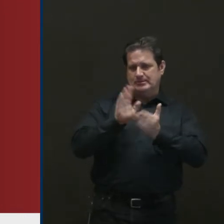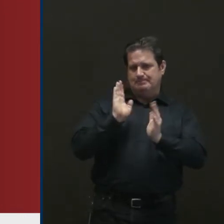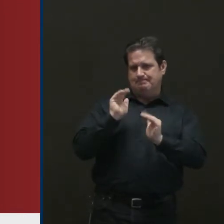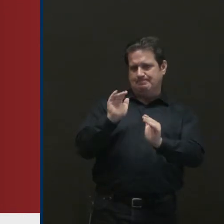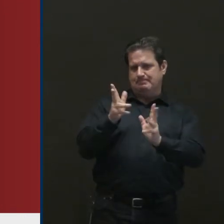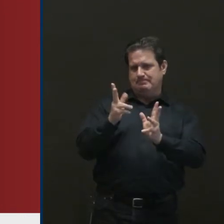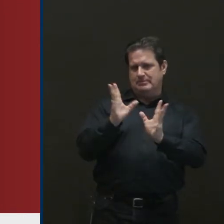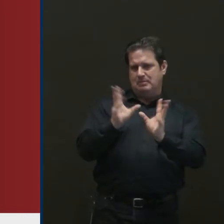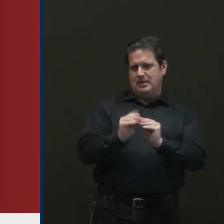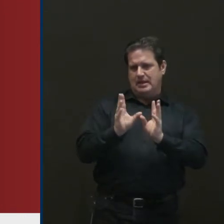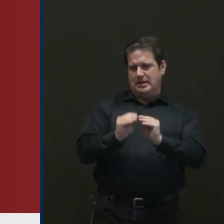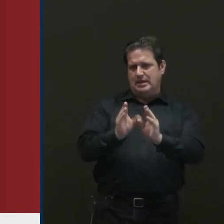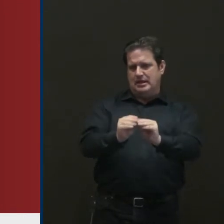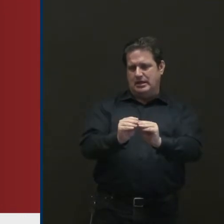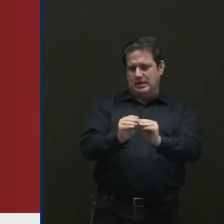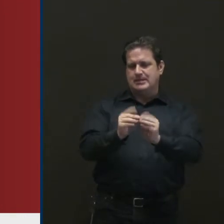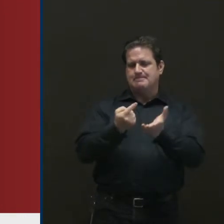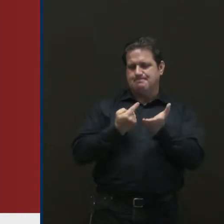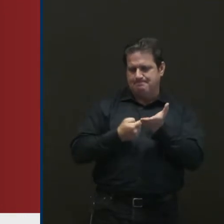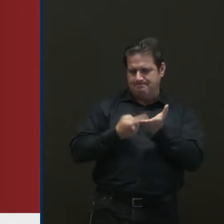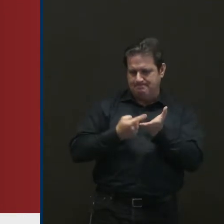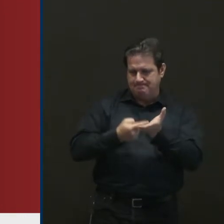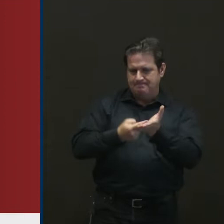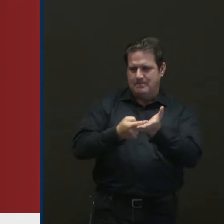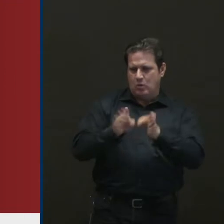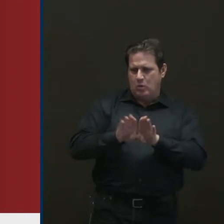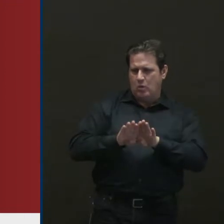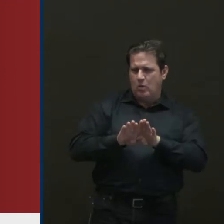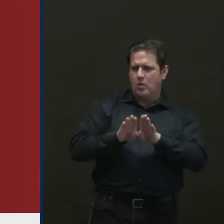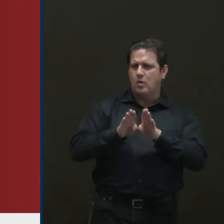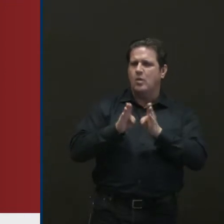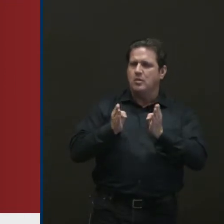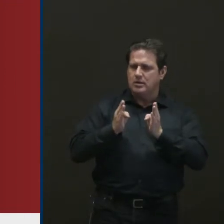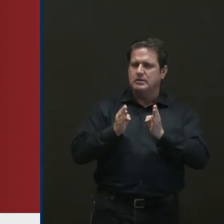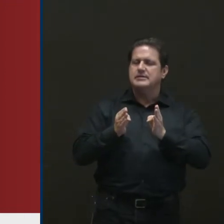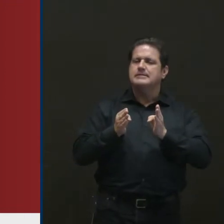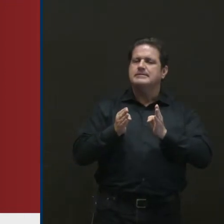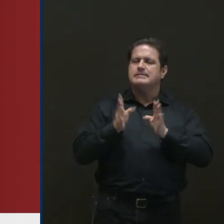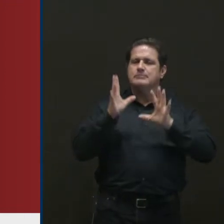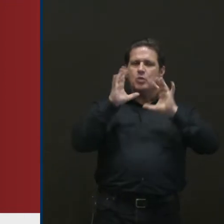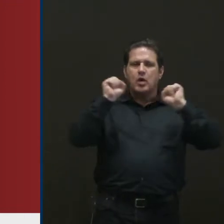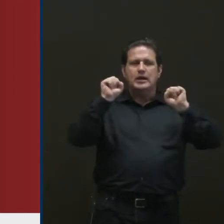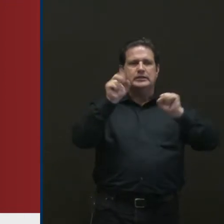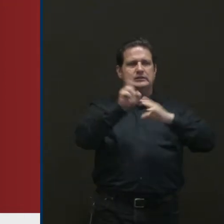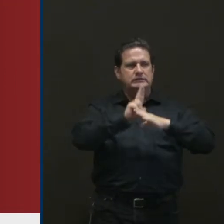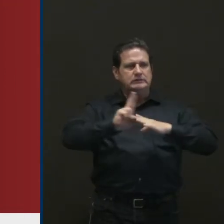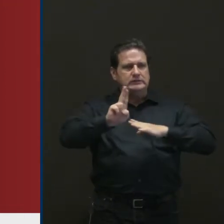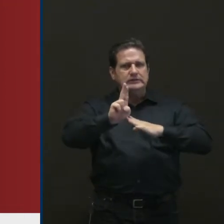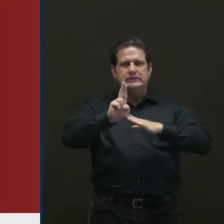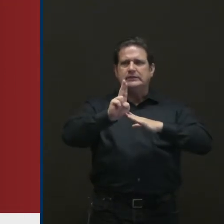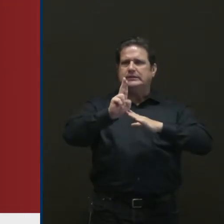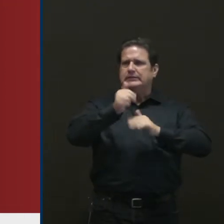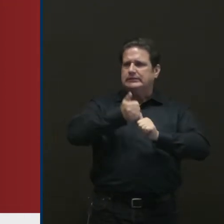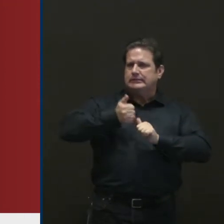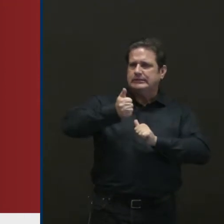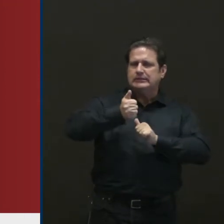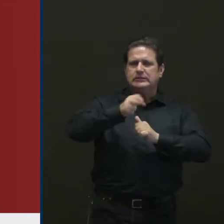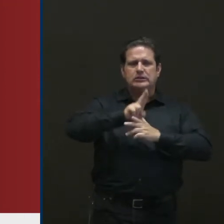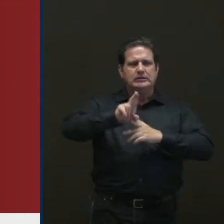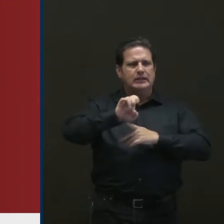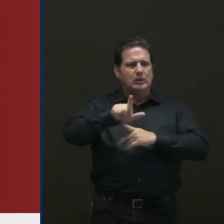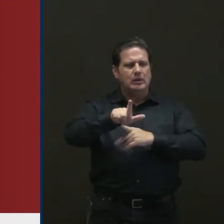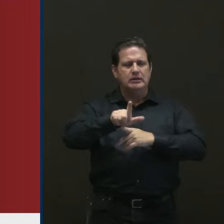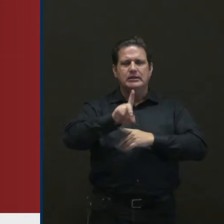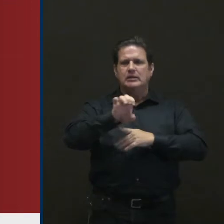several meetings leading up to the reopening with the presidents and the administrations at University of Delaware and